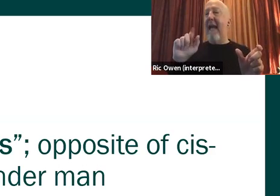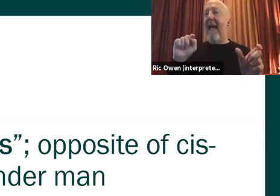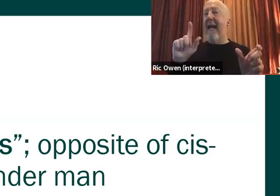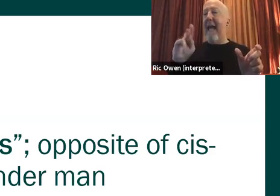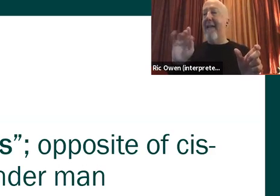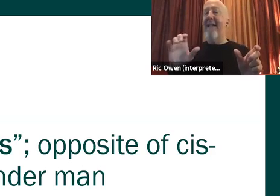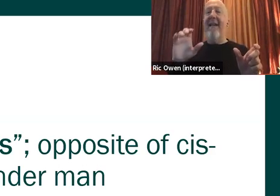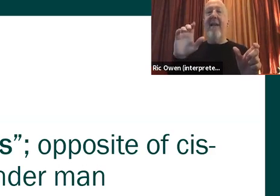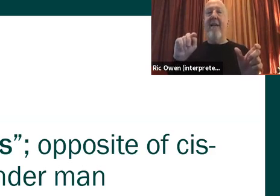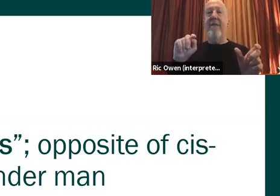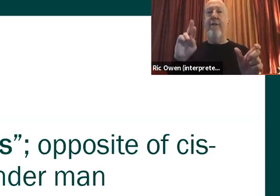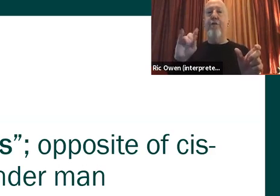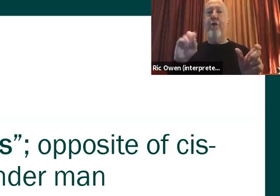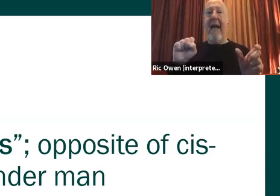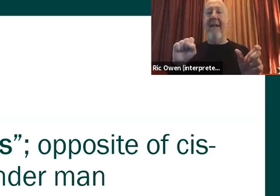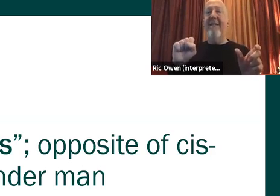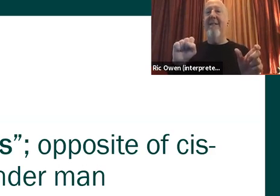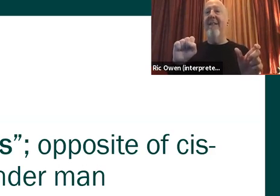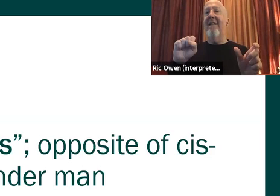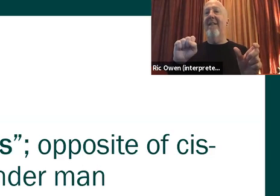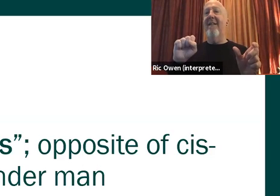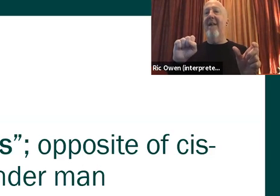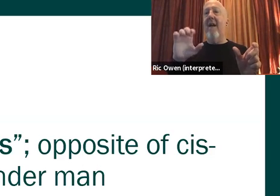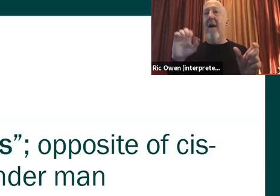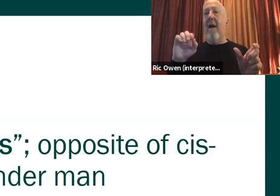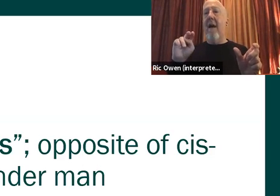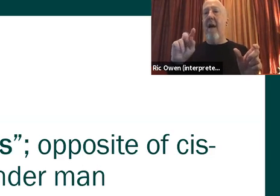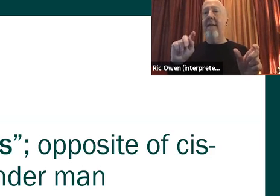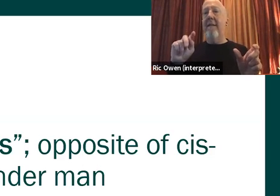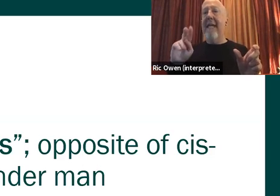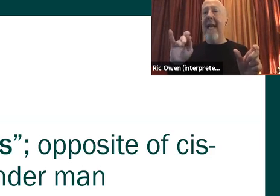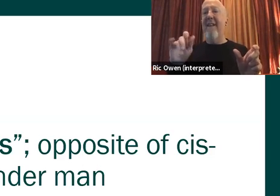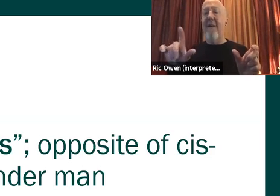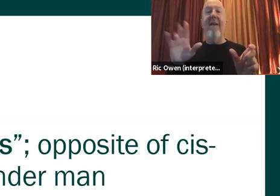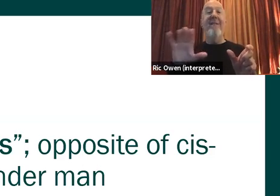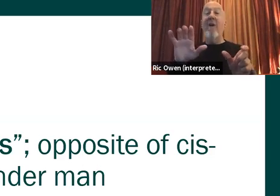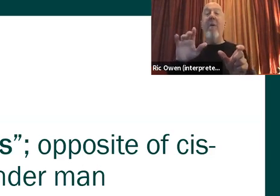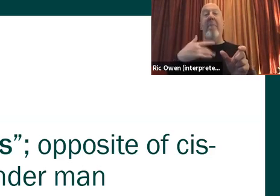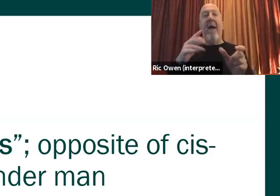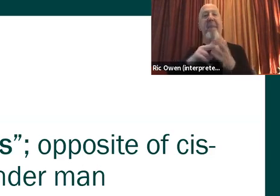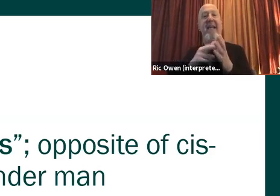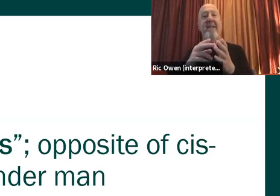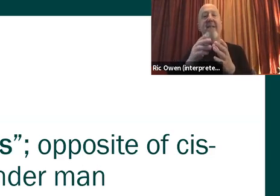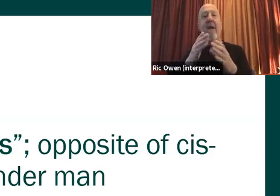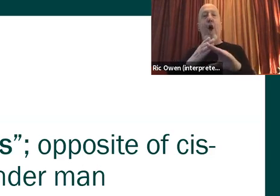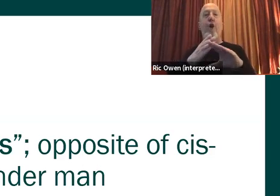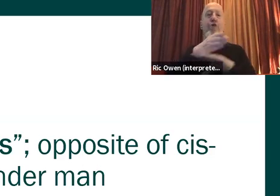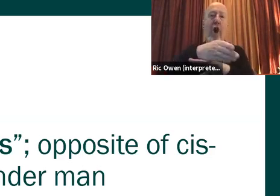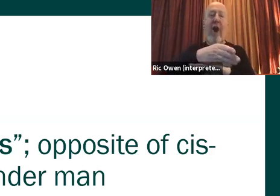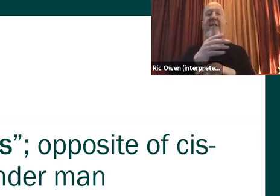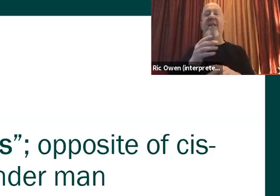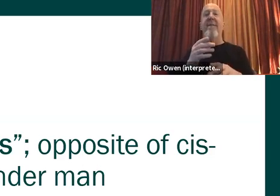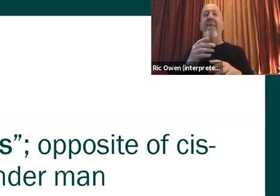trans simply meaning across or on the opposite side of. So by definition, a transgender person is a